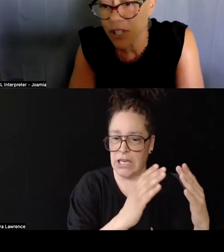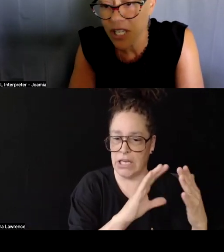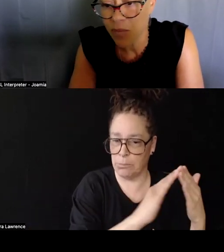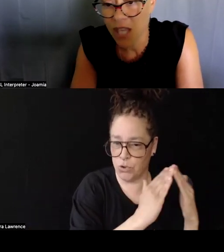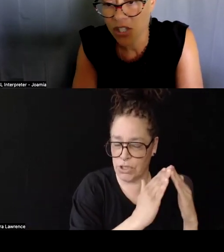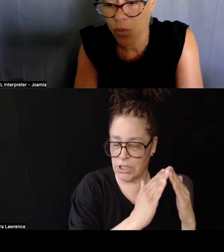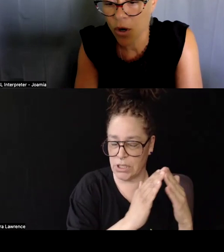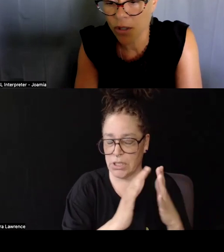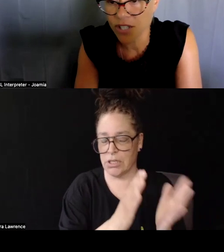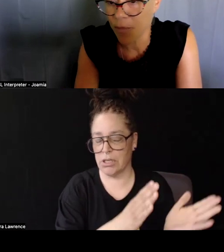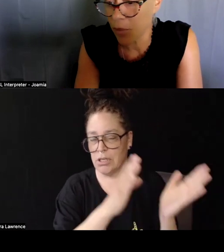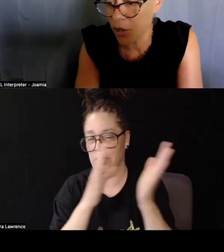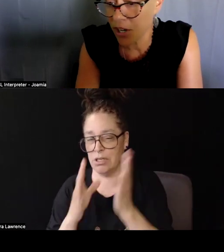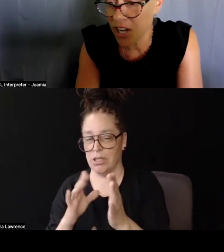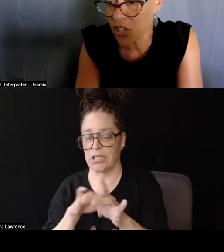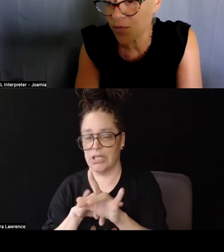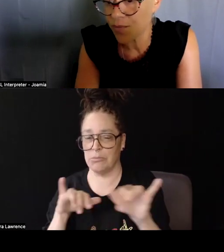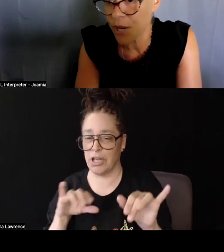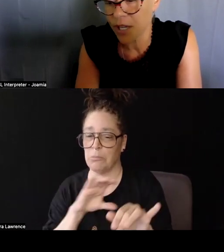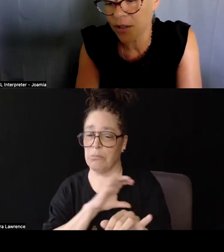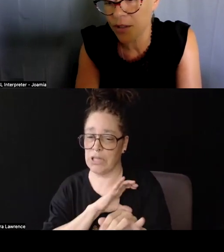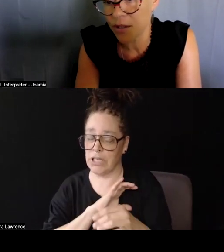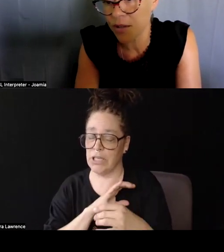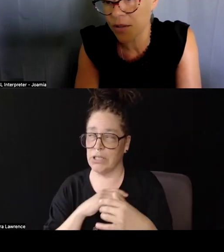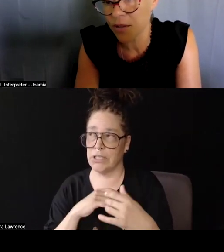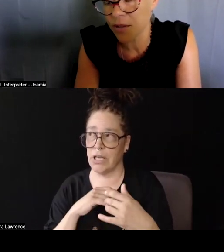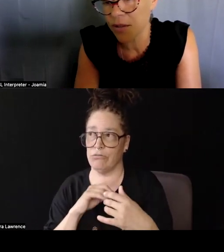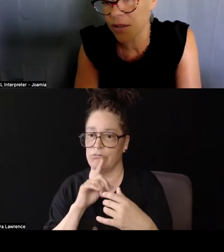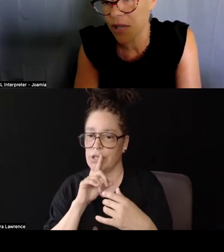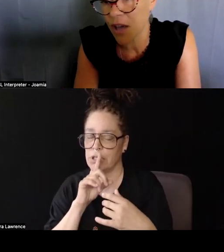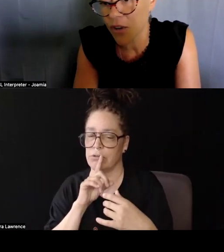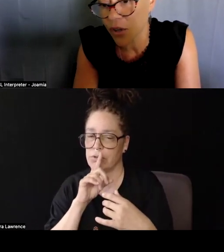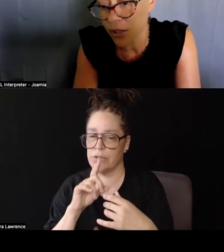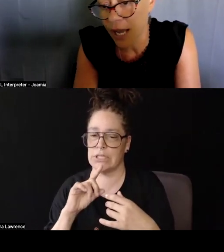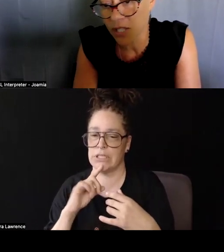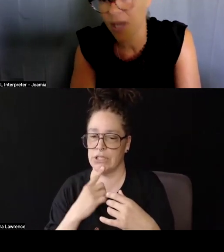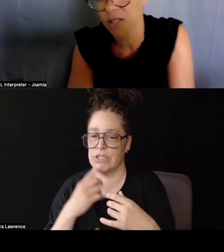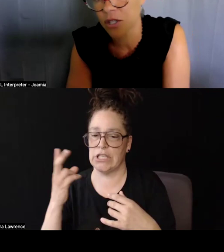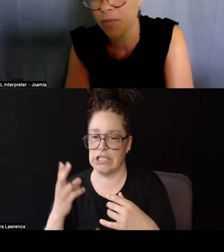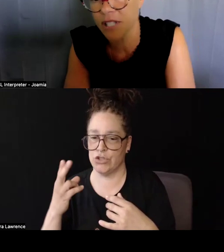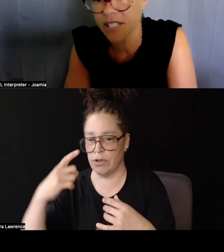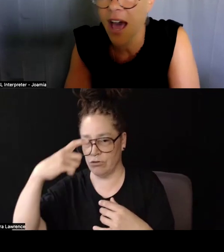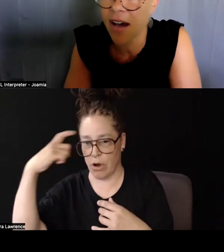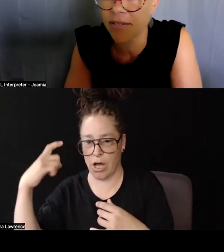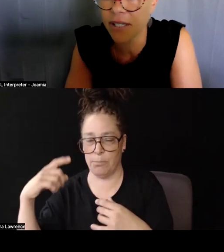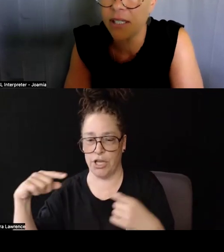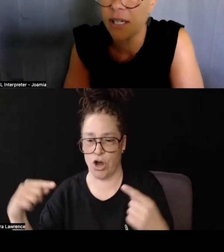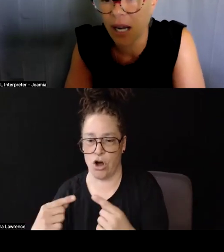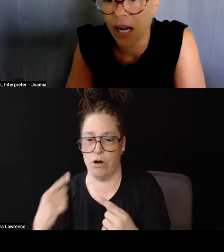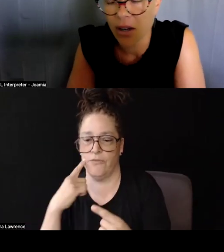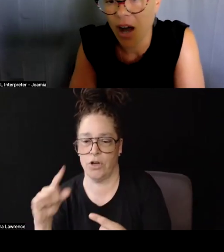yes, police may support some communities, but in other aspects, the police